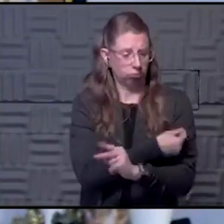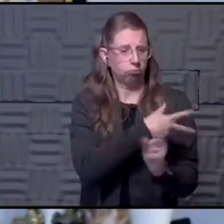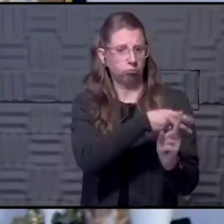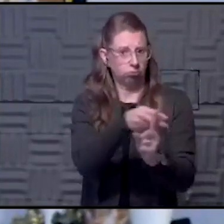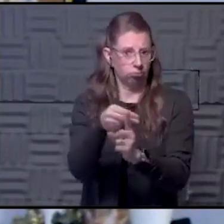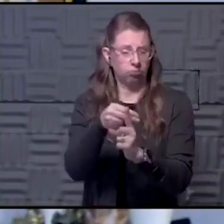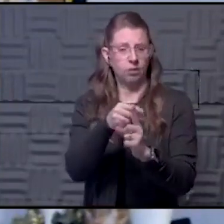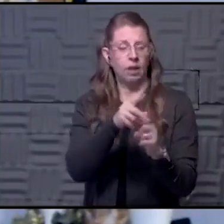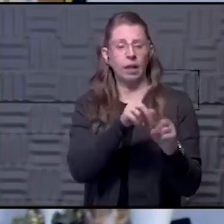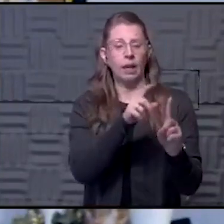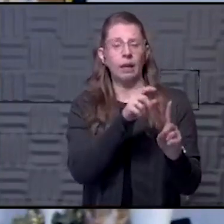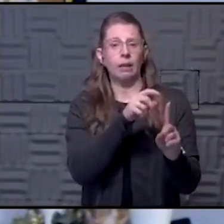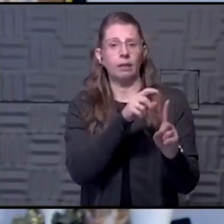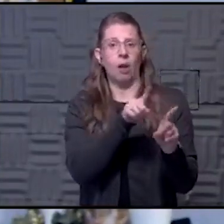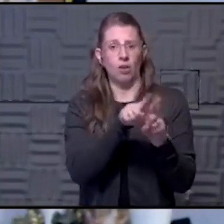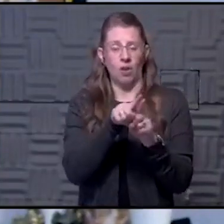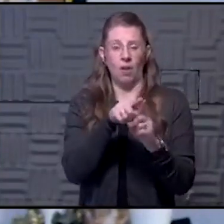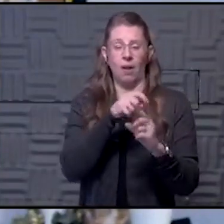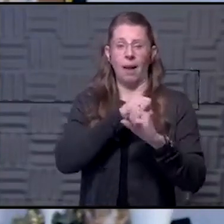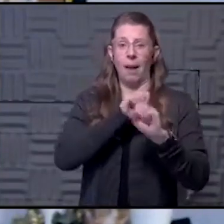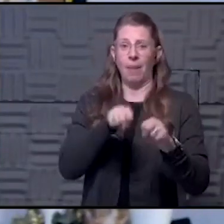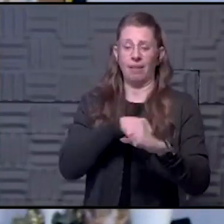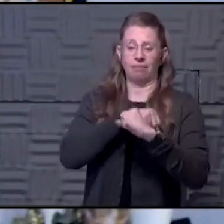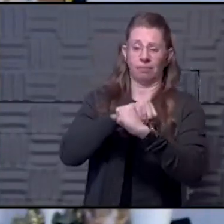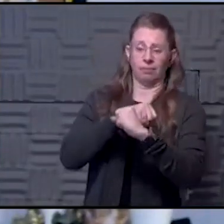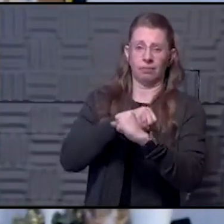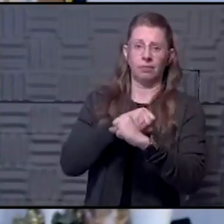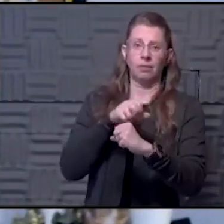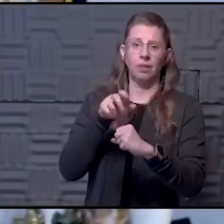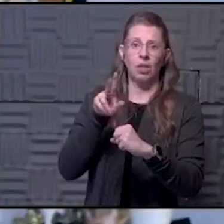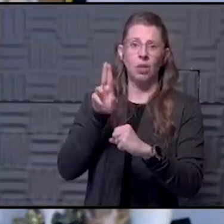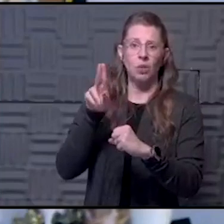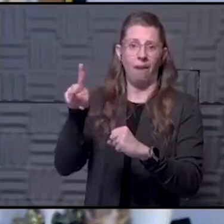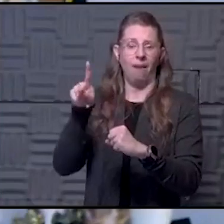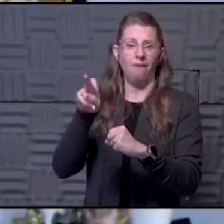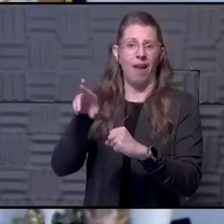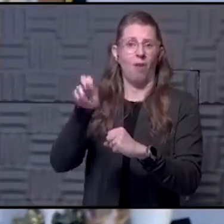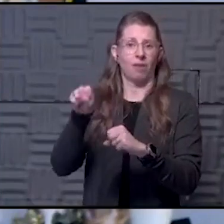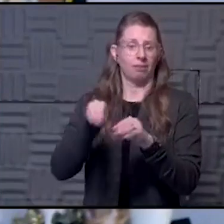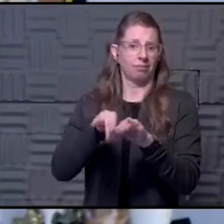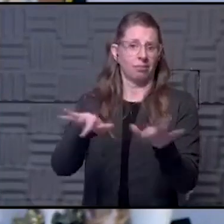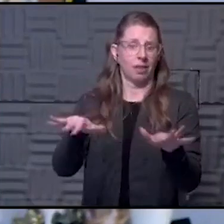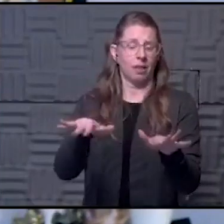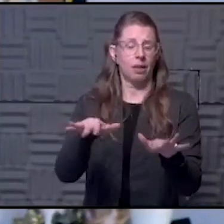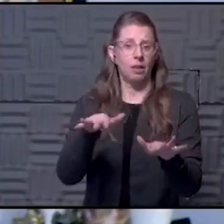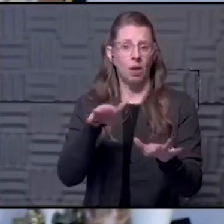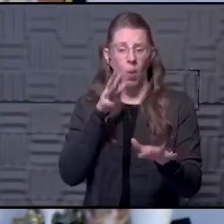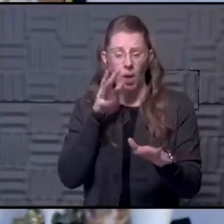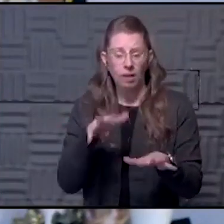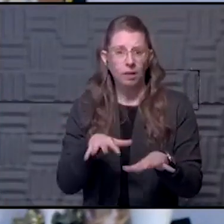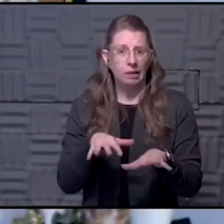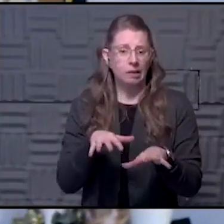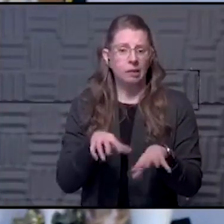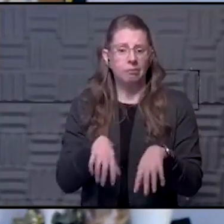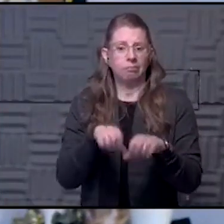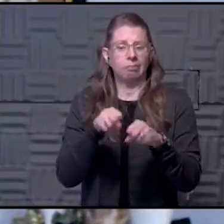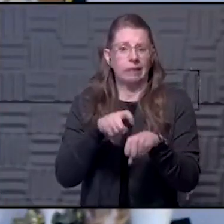prevent the spread of that UK variant, that'll buy us some time until we can do more fine-tuning of